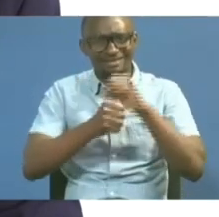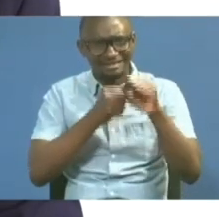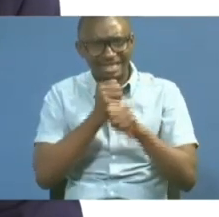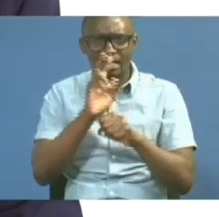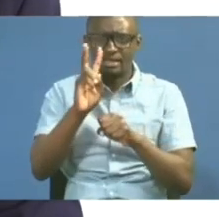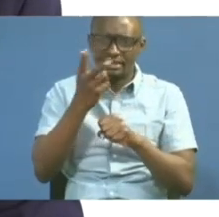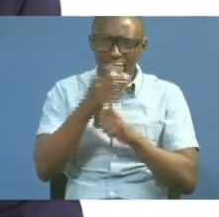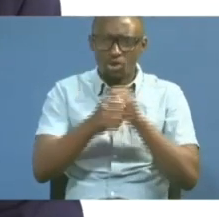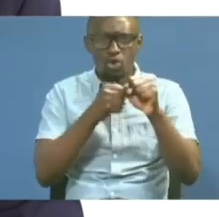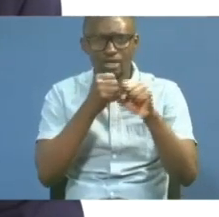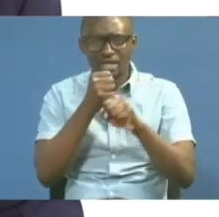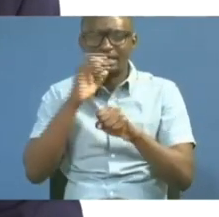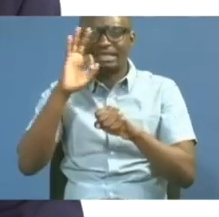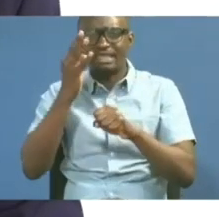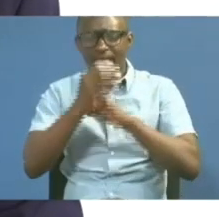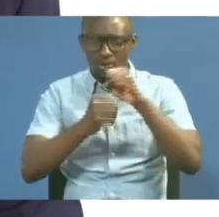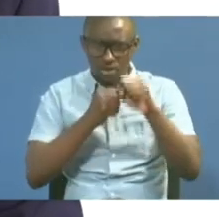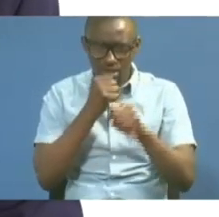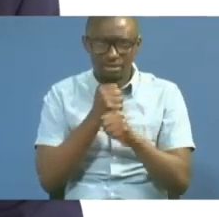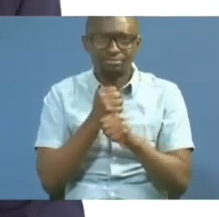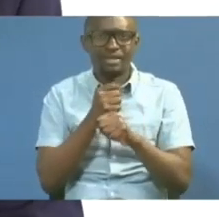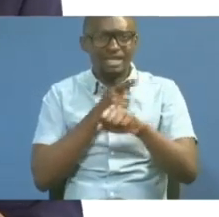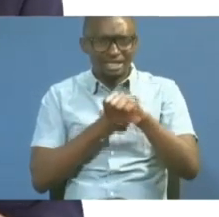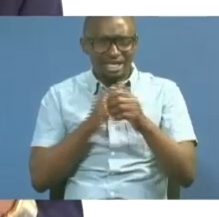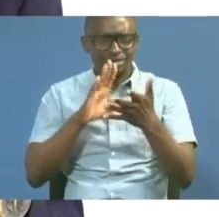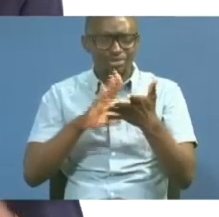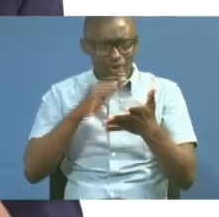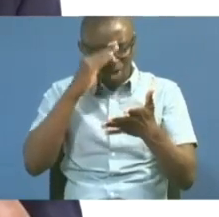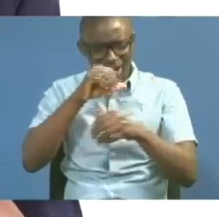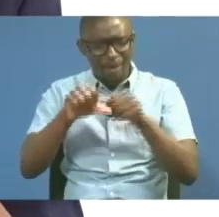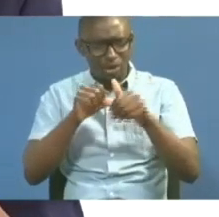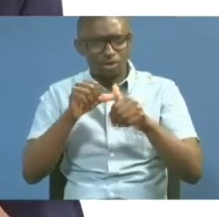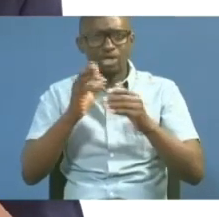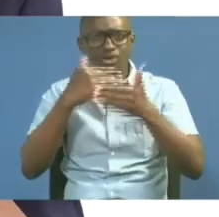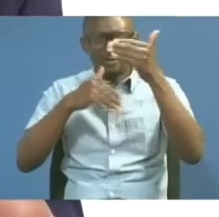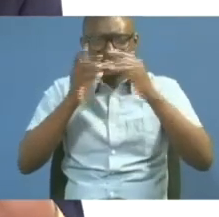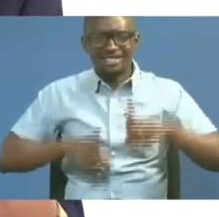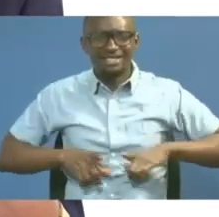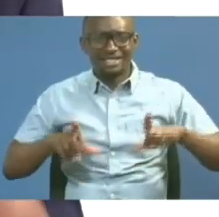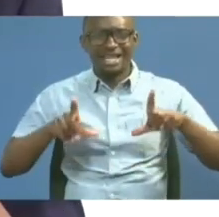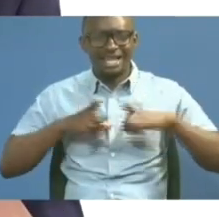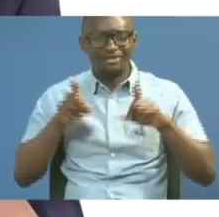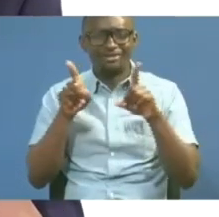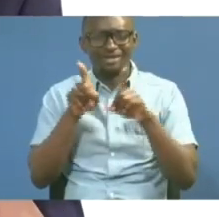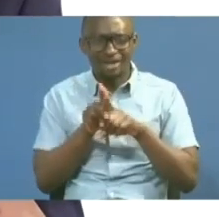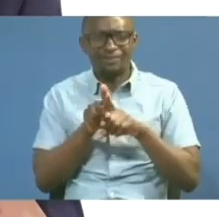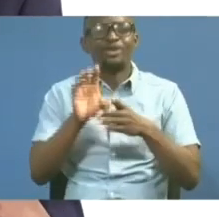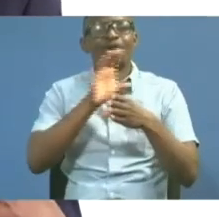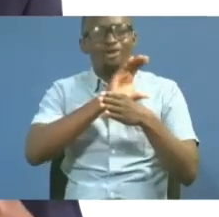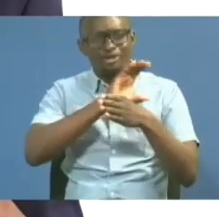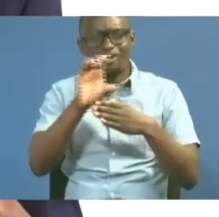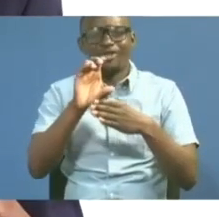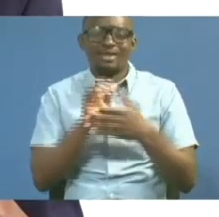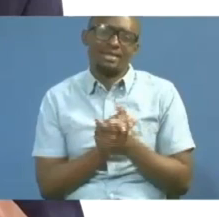first year, second year, third year, as you get to learn about university life and about your courses,